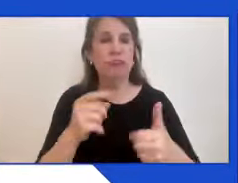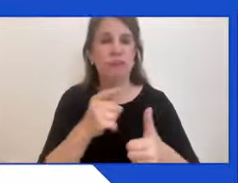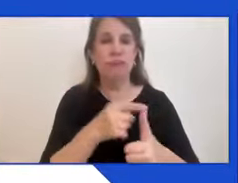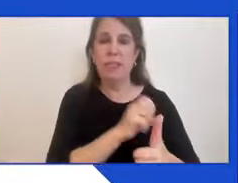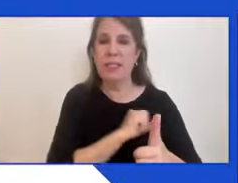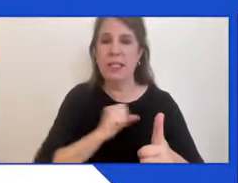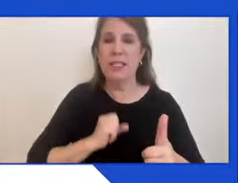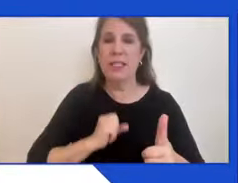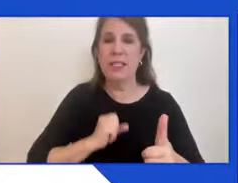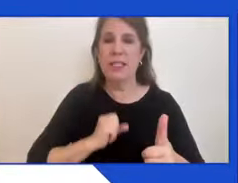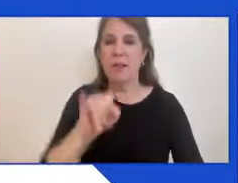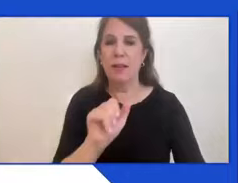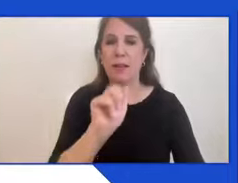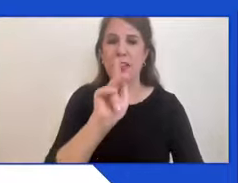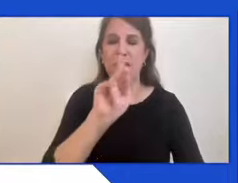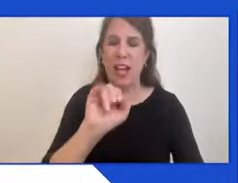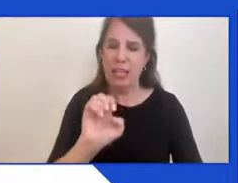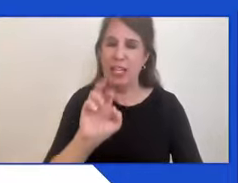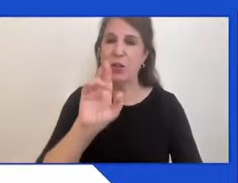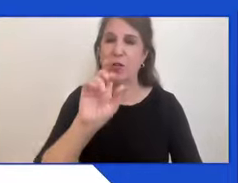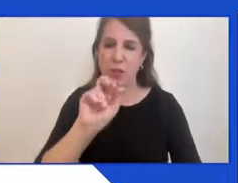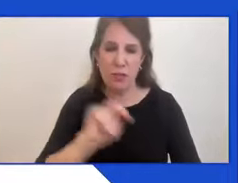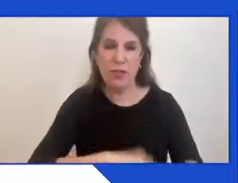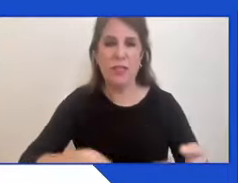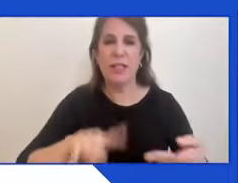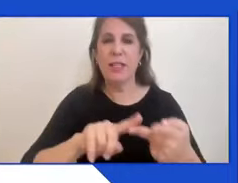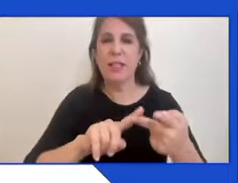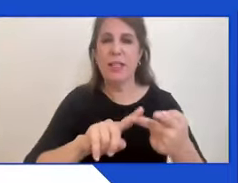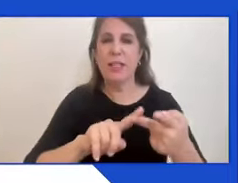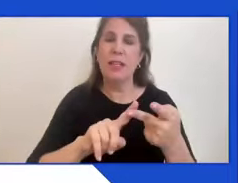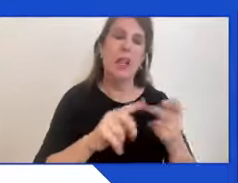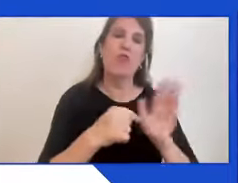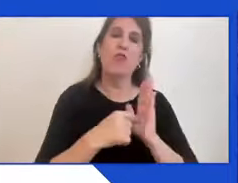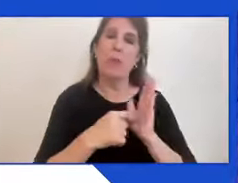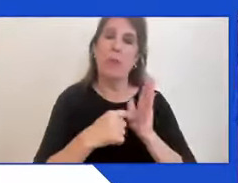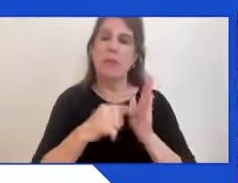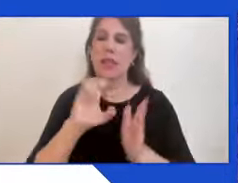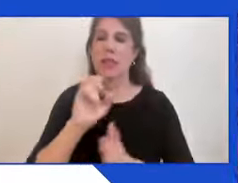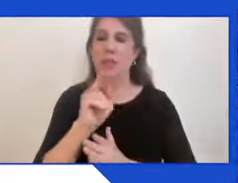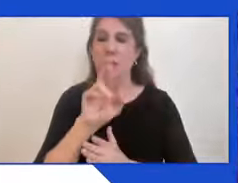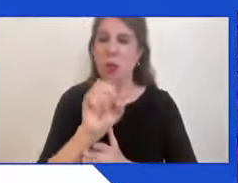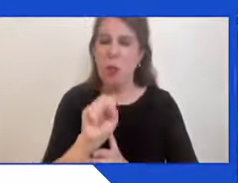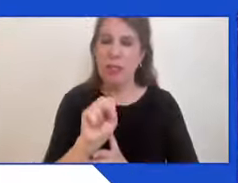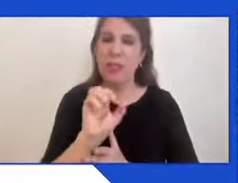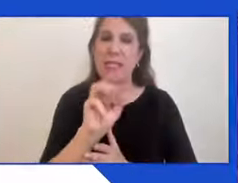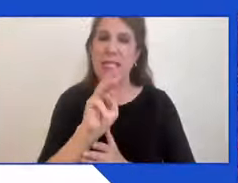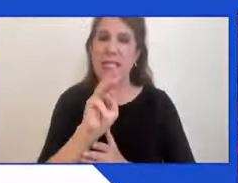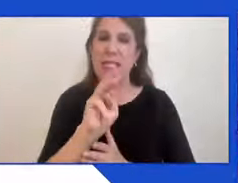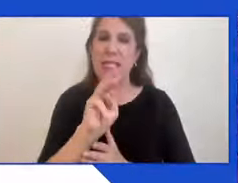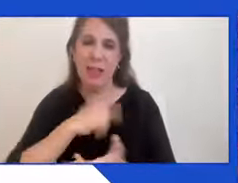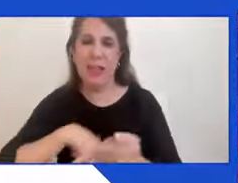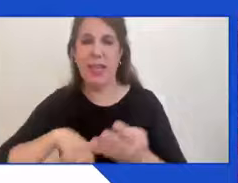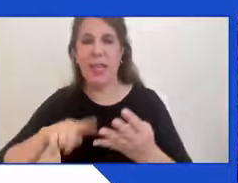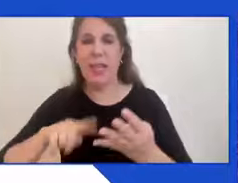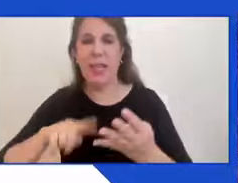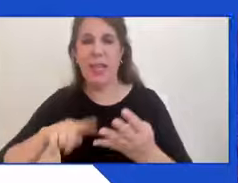Senator James Langford, Representative Chris Smith, and Representative Kathy Manning.